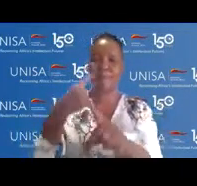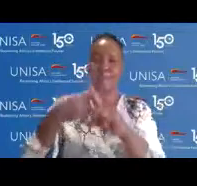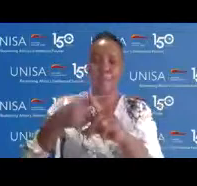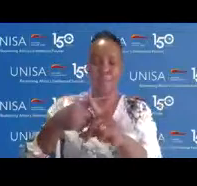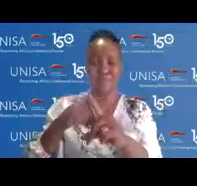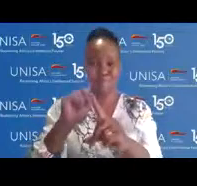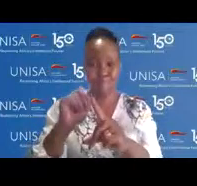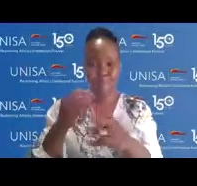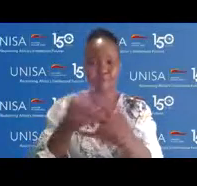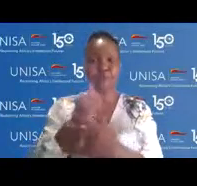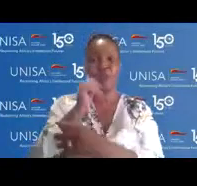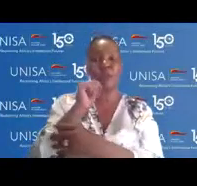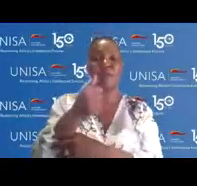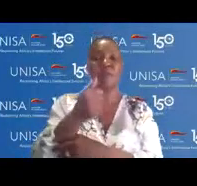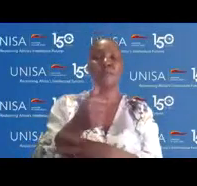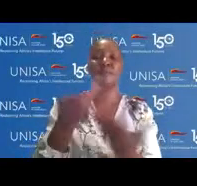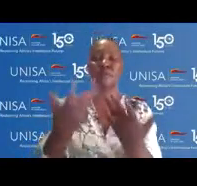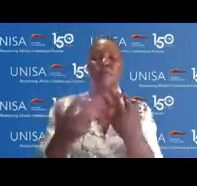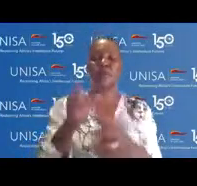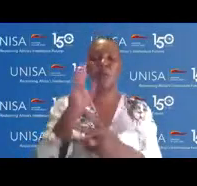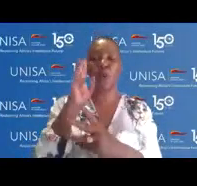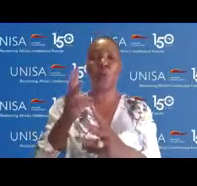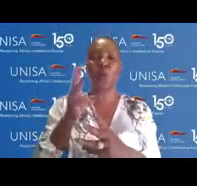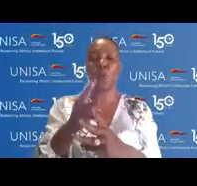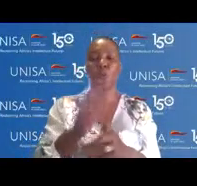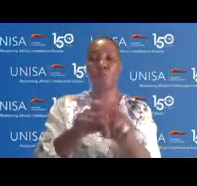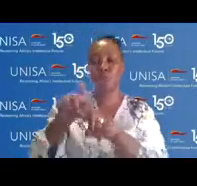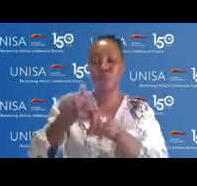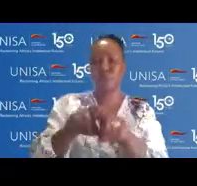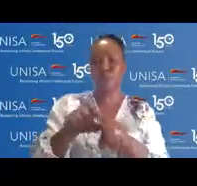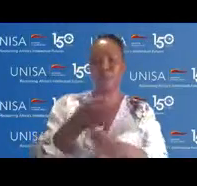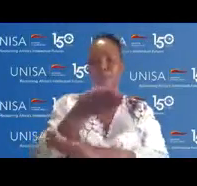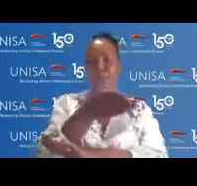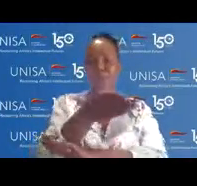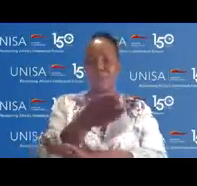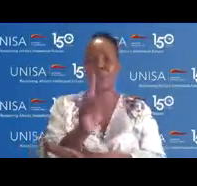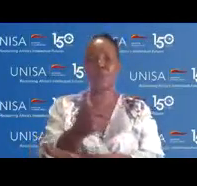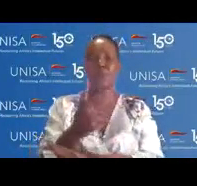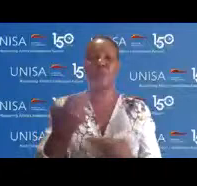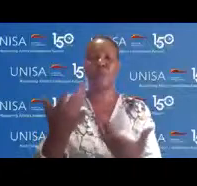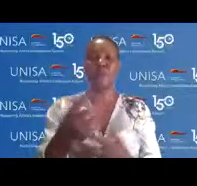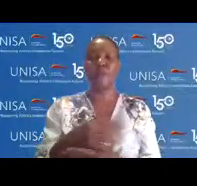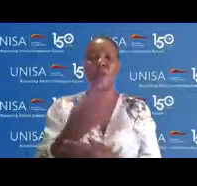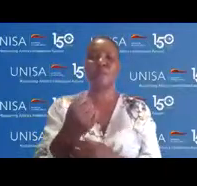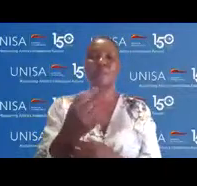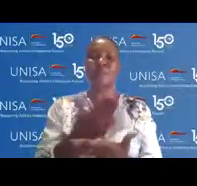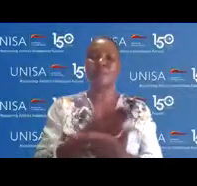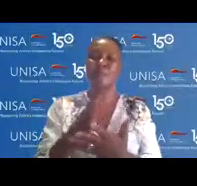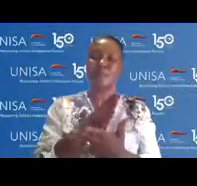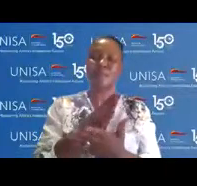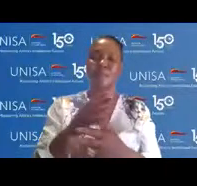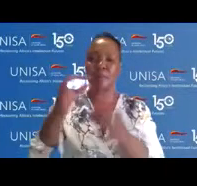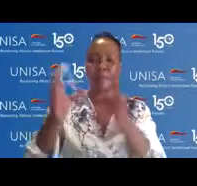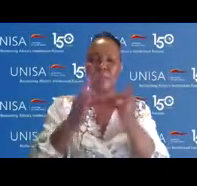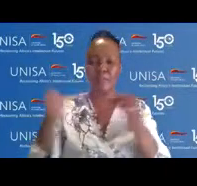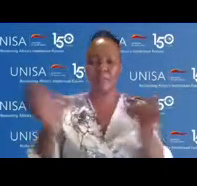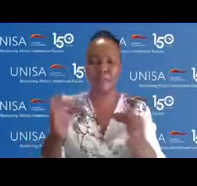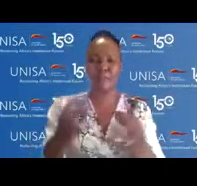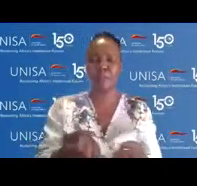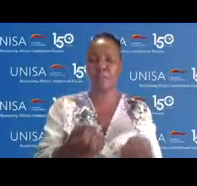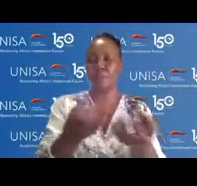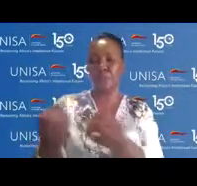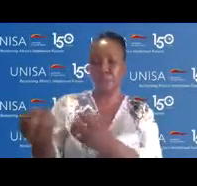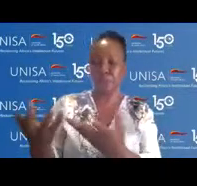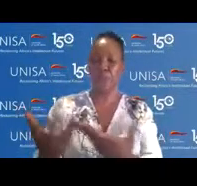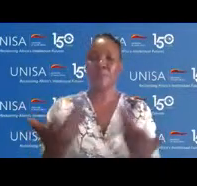we are also going to be running a competition as well. We've got some really cool gifts that we're going to be giving away. So